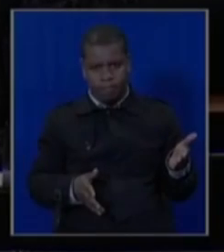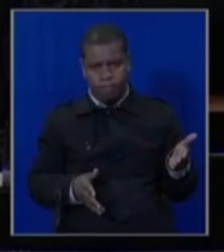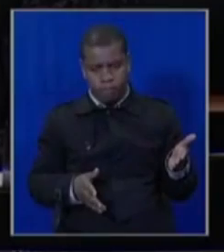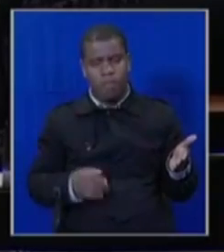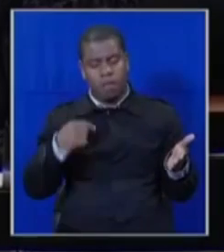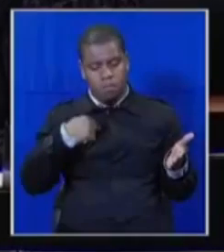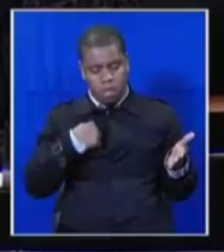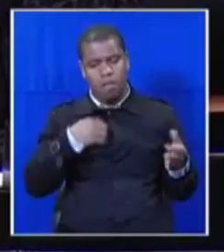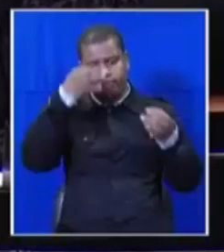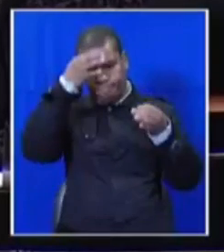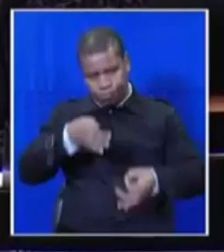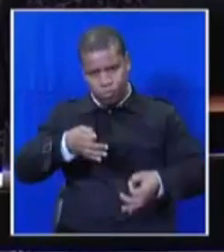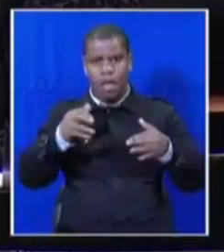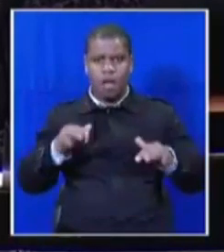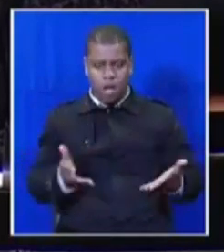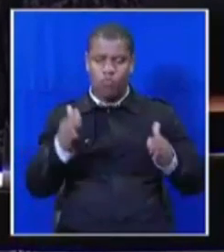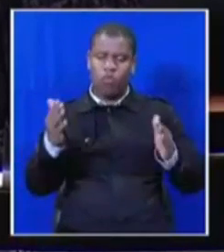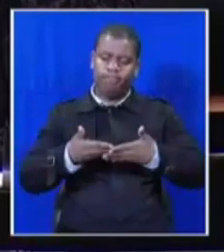I wish to rule as follows.